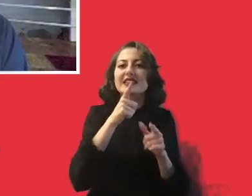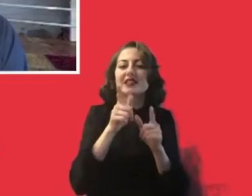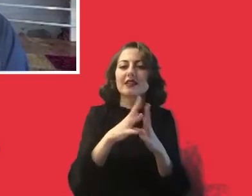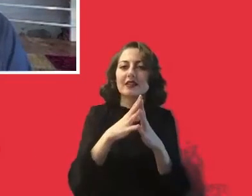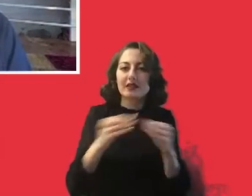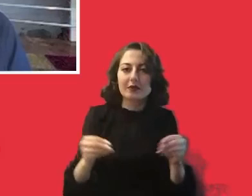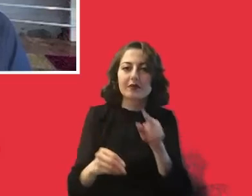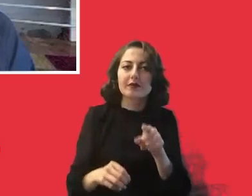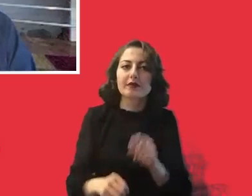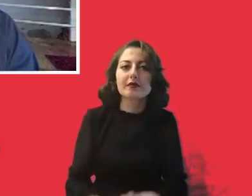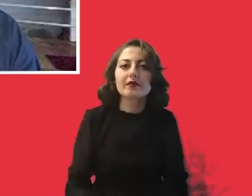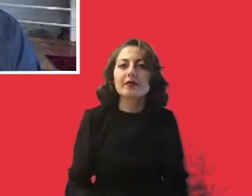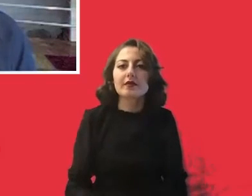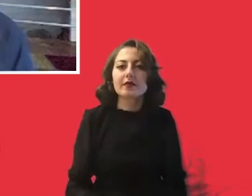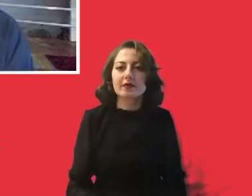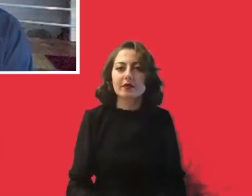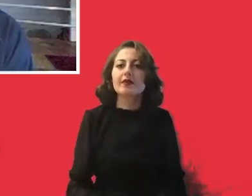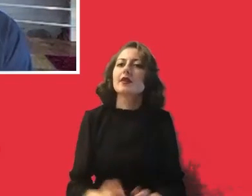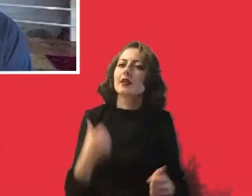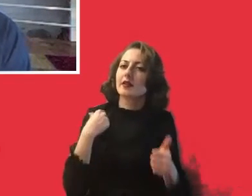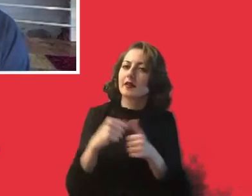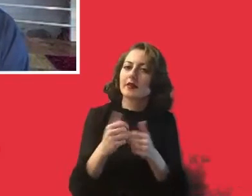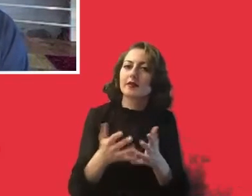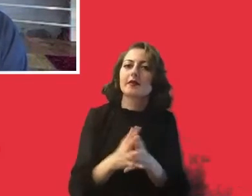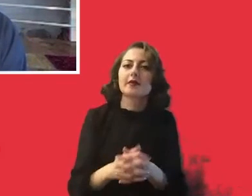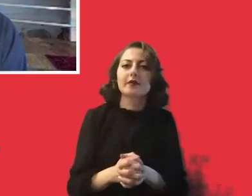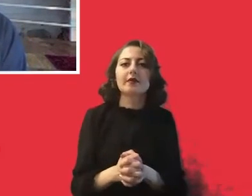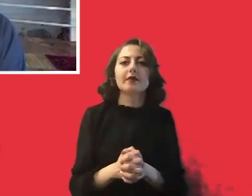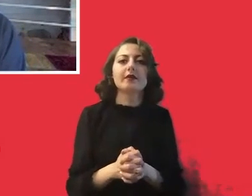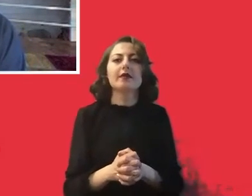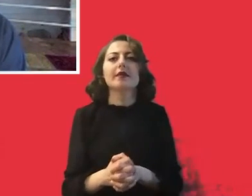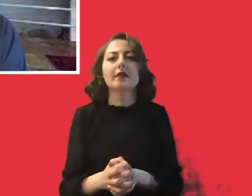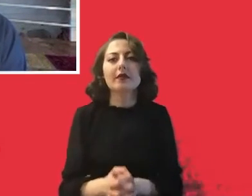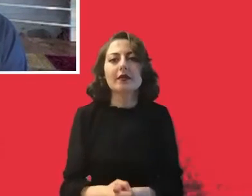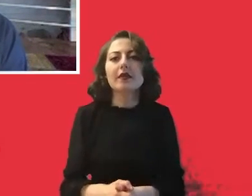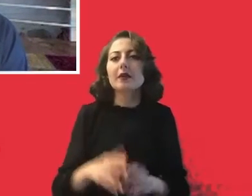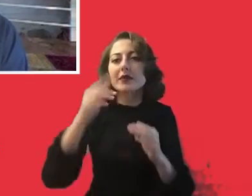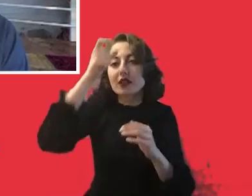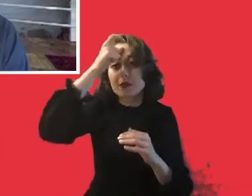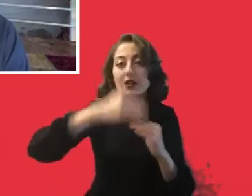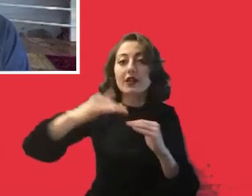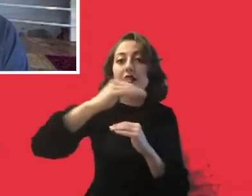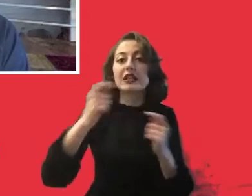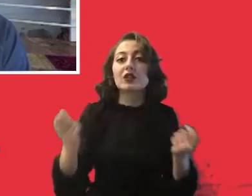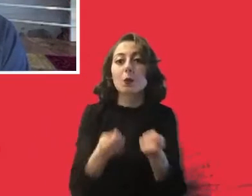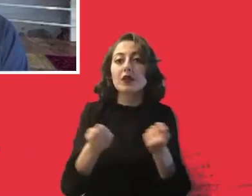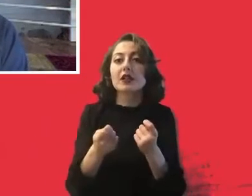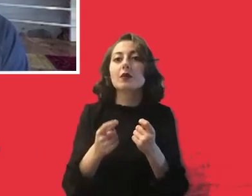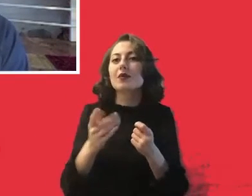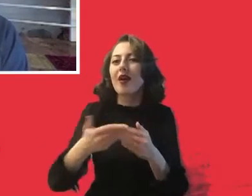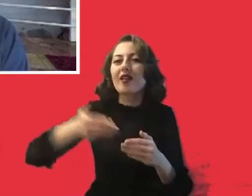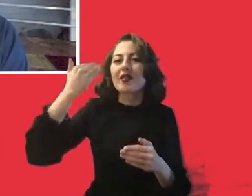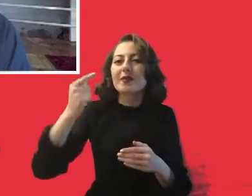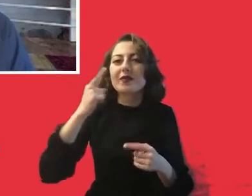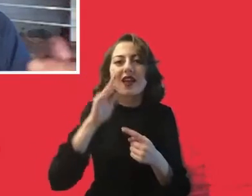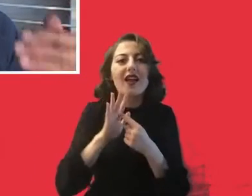you. You were talking about your work in Turkey, and can you just talk about this a bit? Yeah, the work that we do in Turkey,